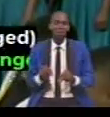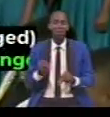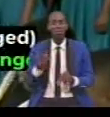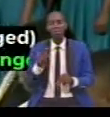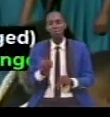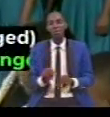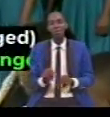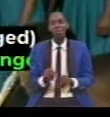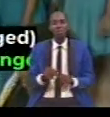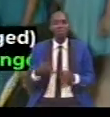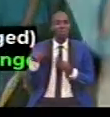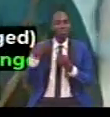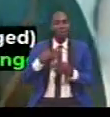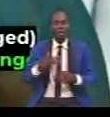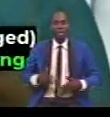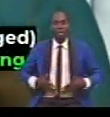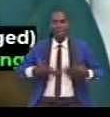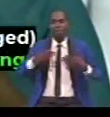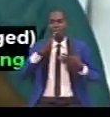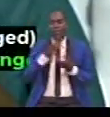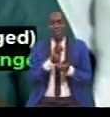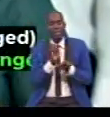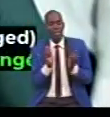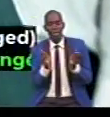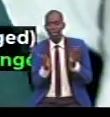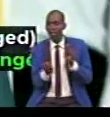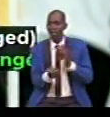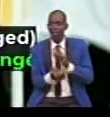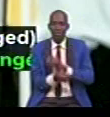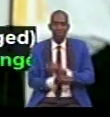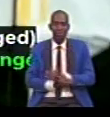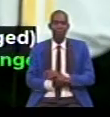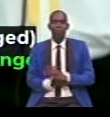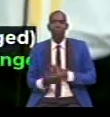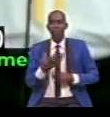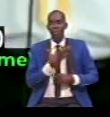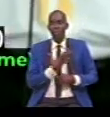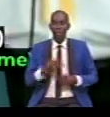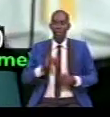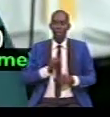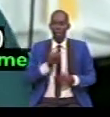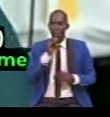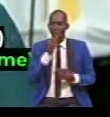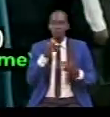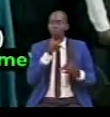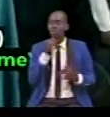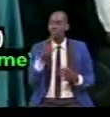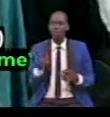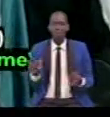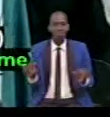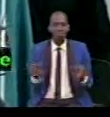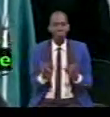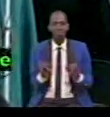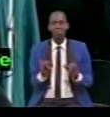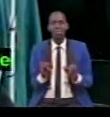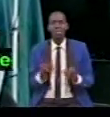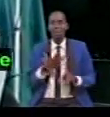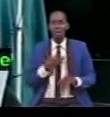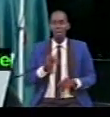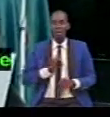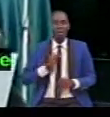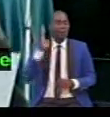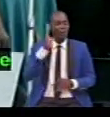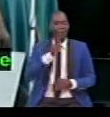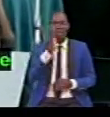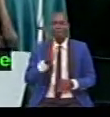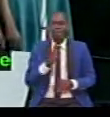no. Since my life has changed, and I am not the same, and I'll never be